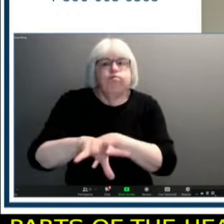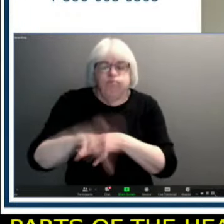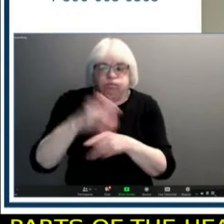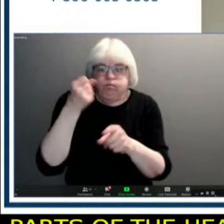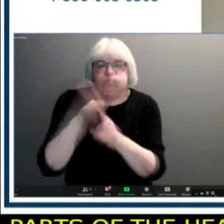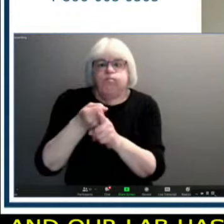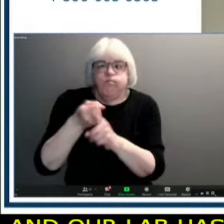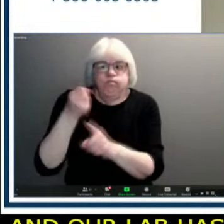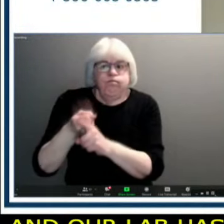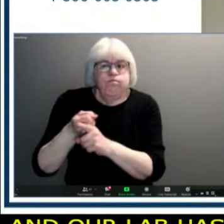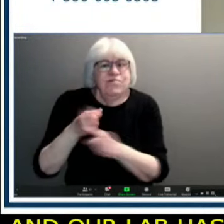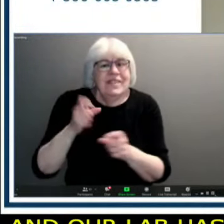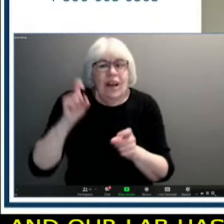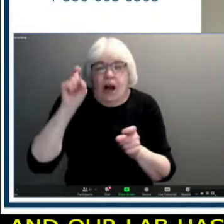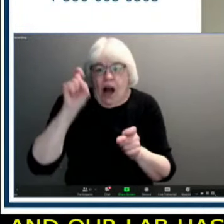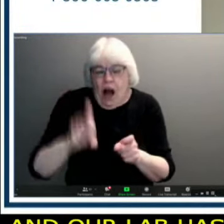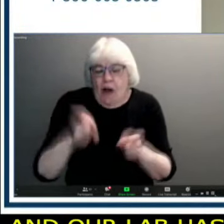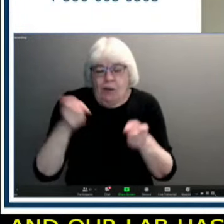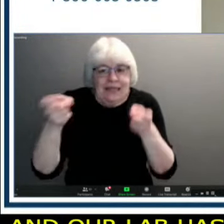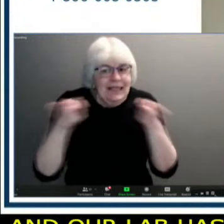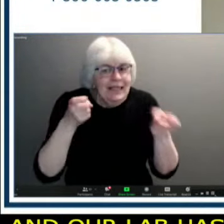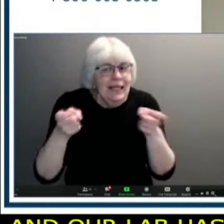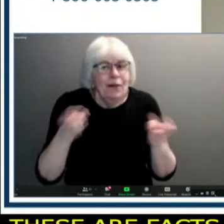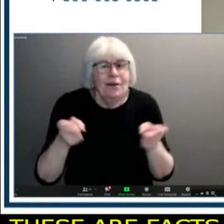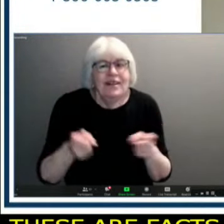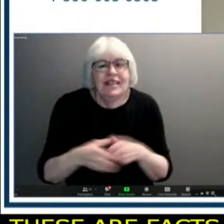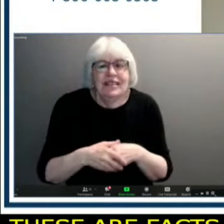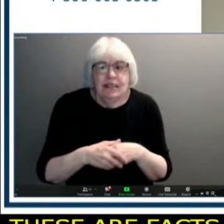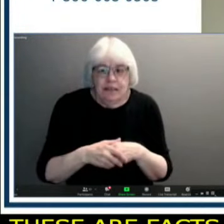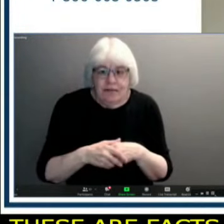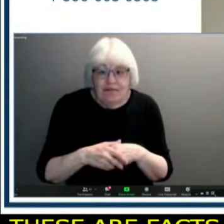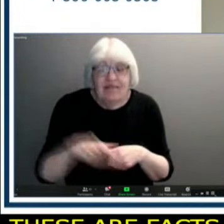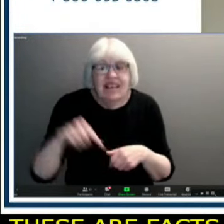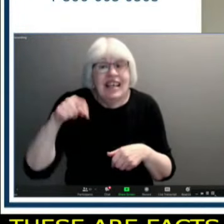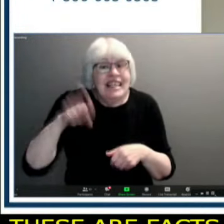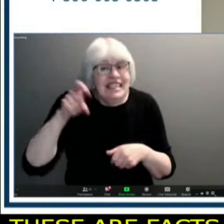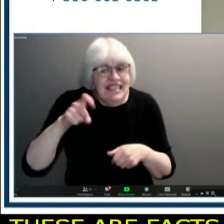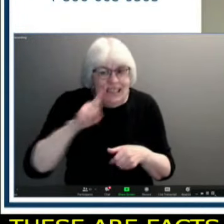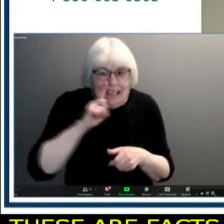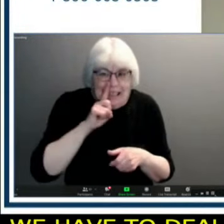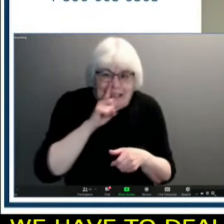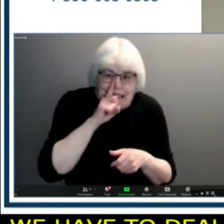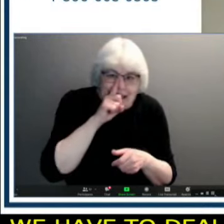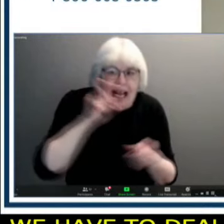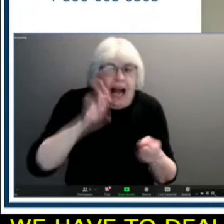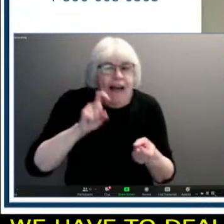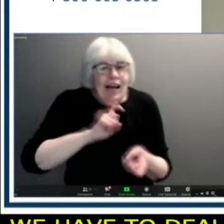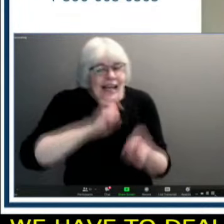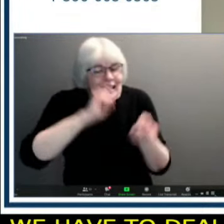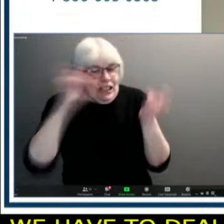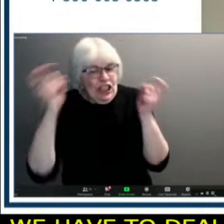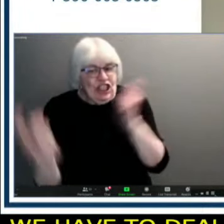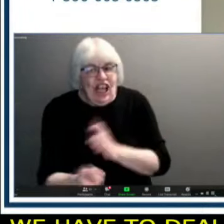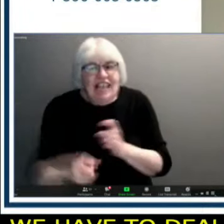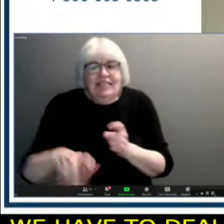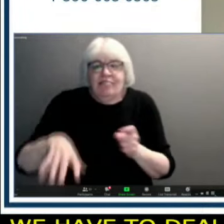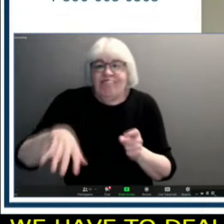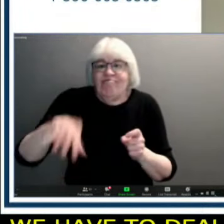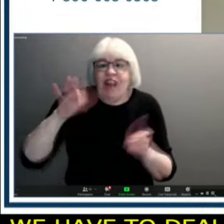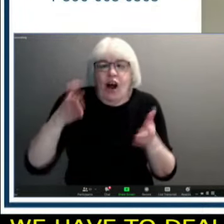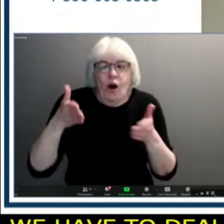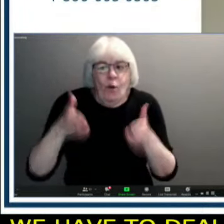them. Therefore, we need to change our testing program to make sure that the people who need tests the most get them